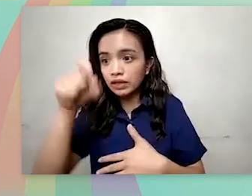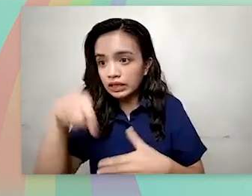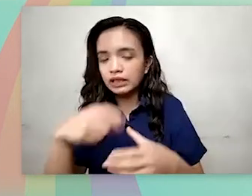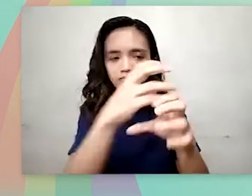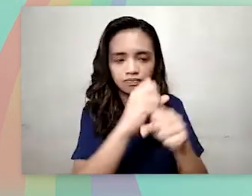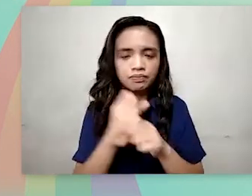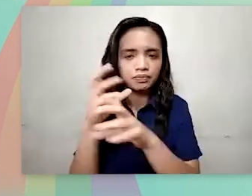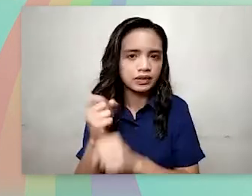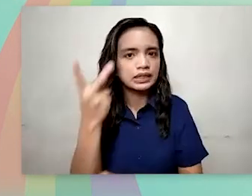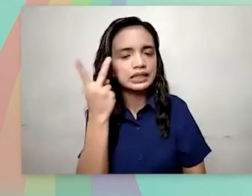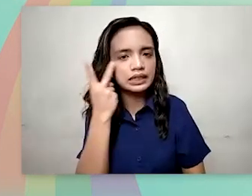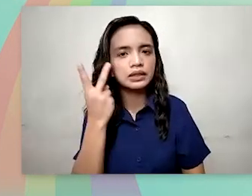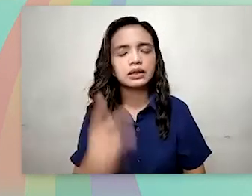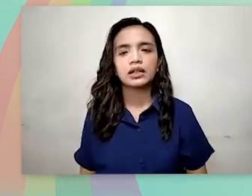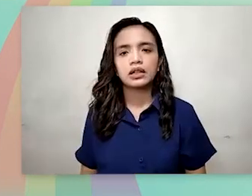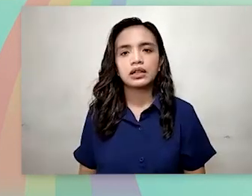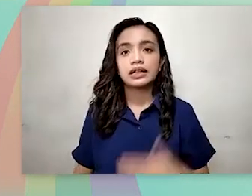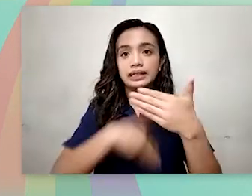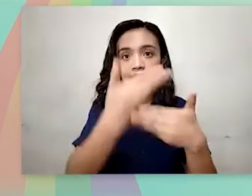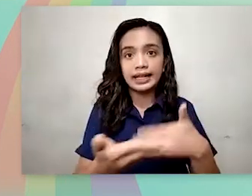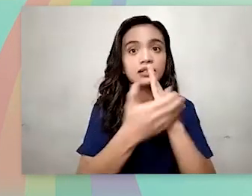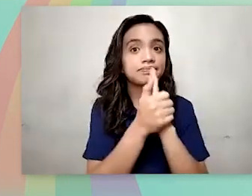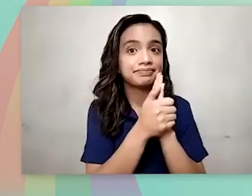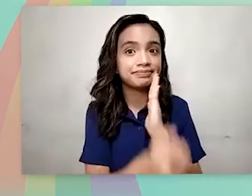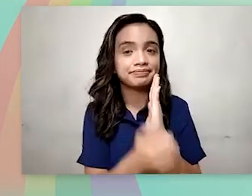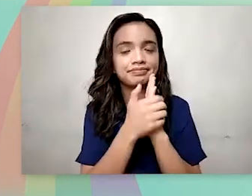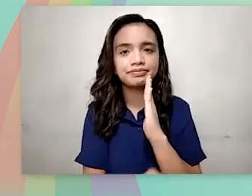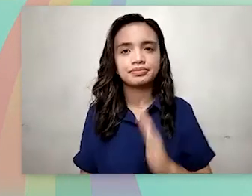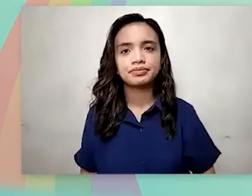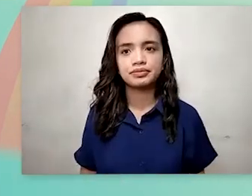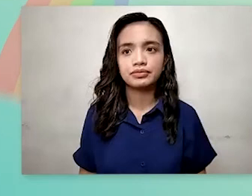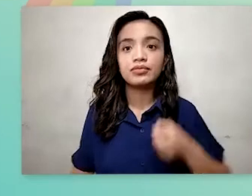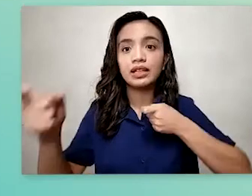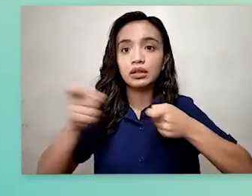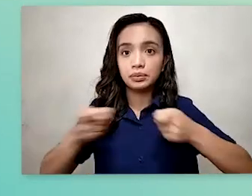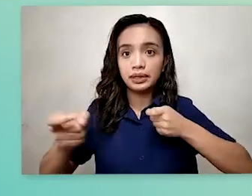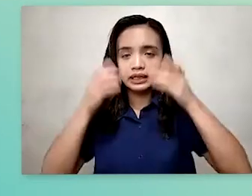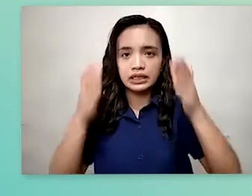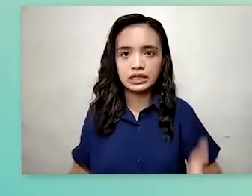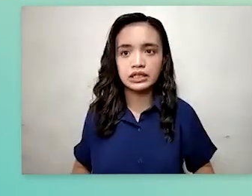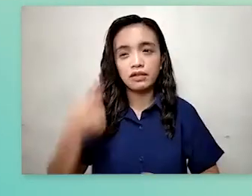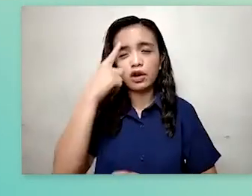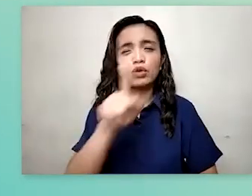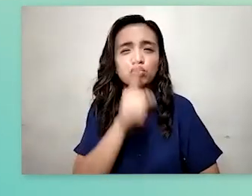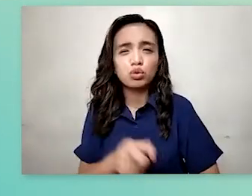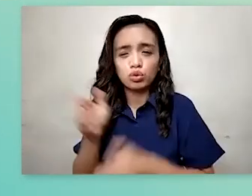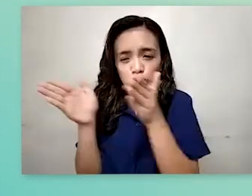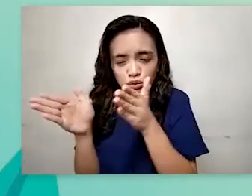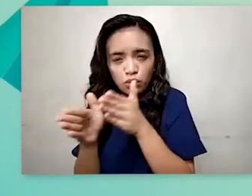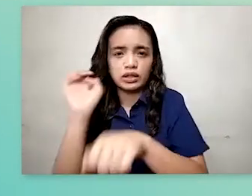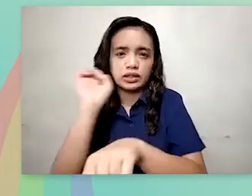just gets what they need. One thing also is, I think, in terms of the expertise side, is managers for nano enterprises